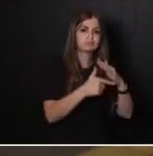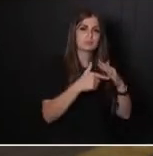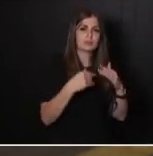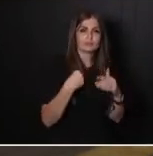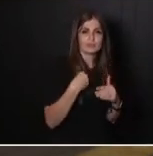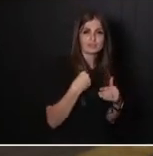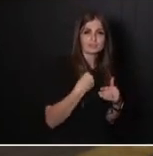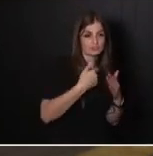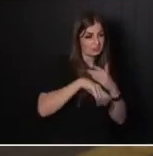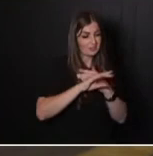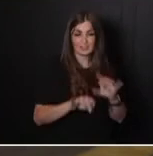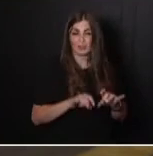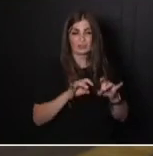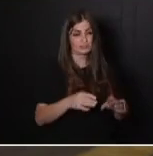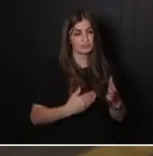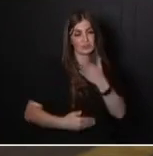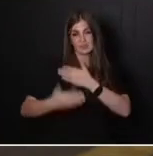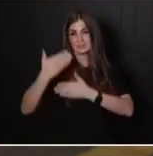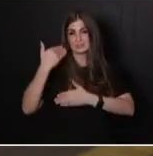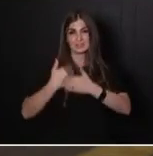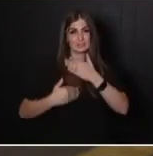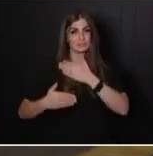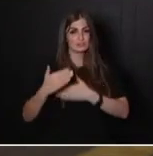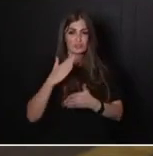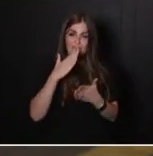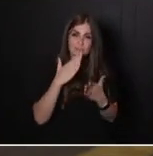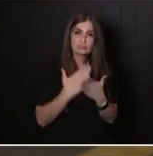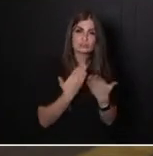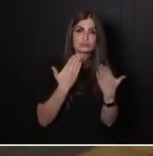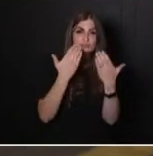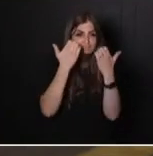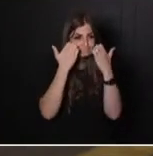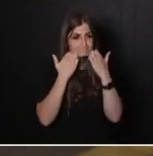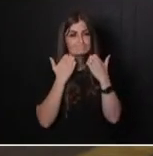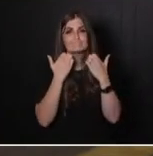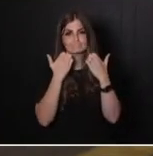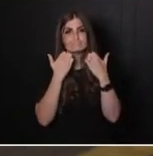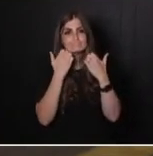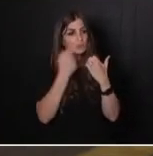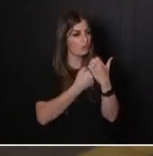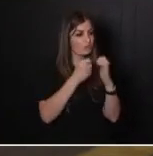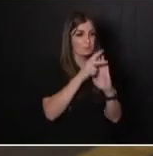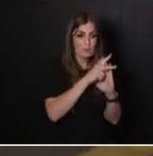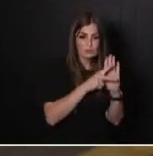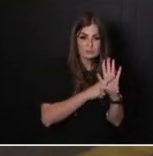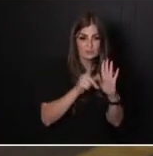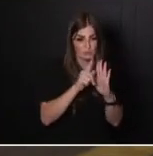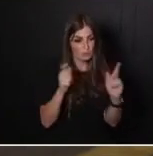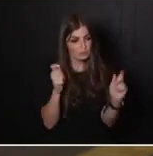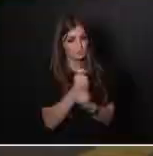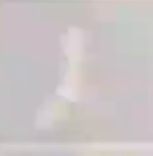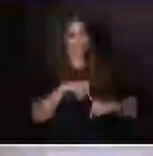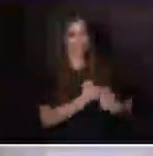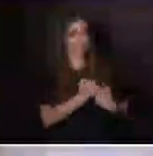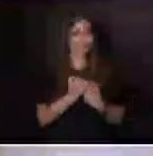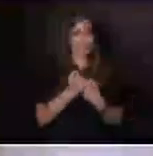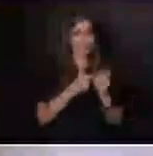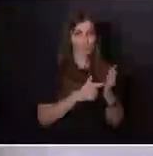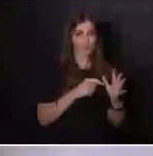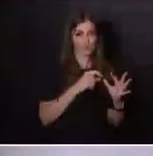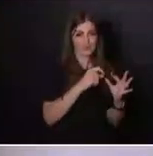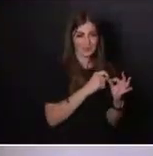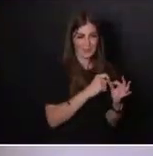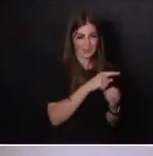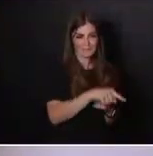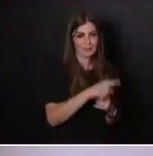history. And that is the true legacy of the policy indolence of the Morrison Liberal government.